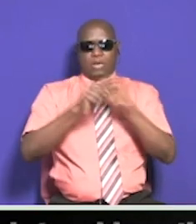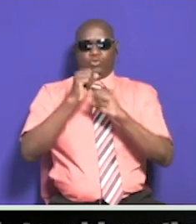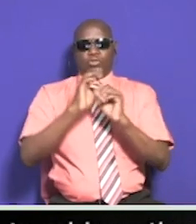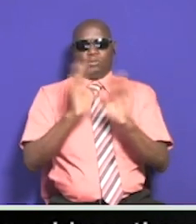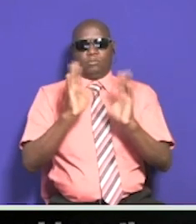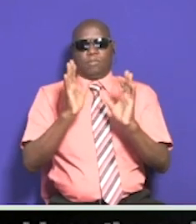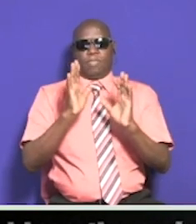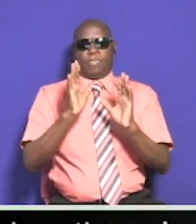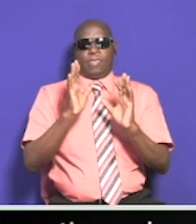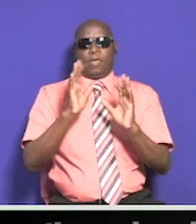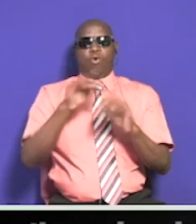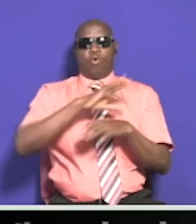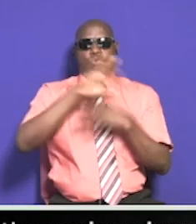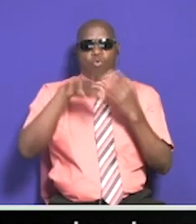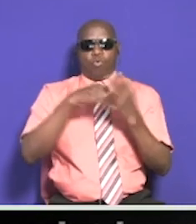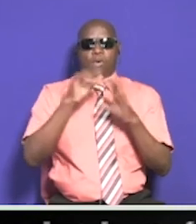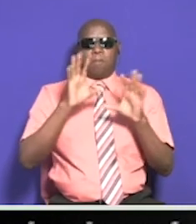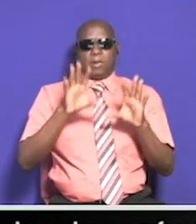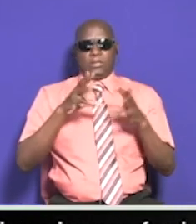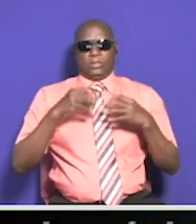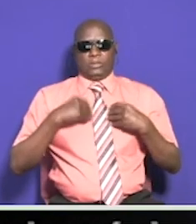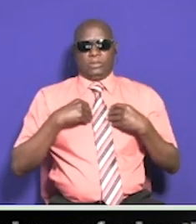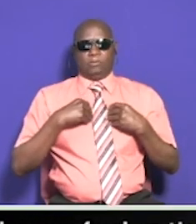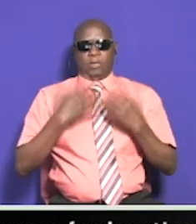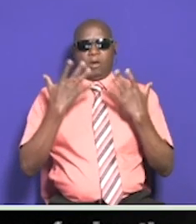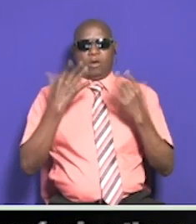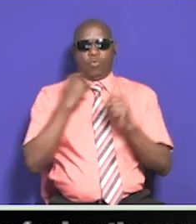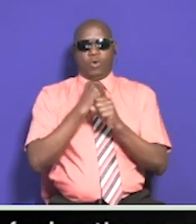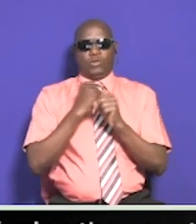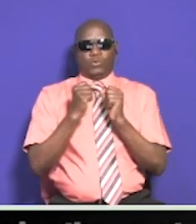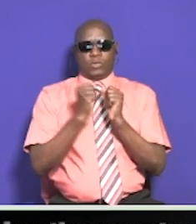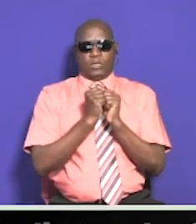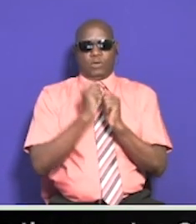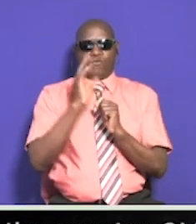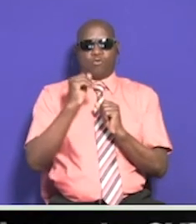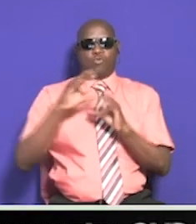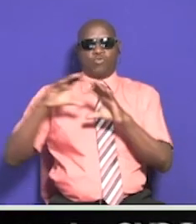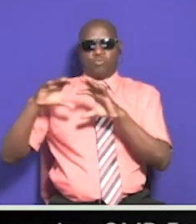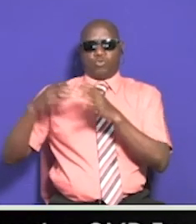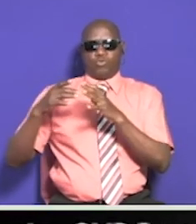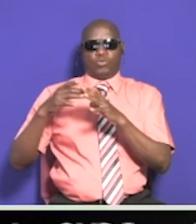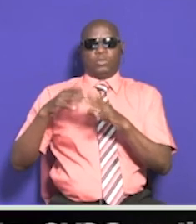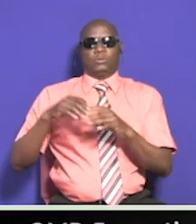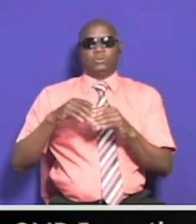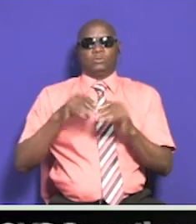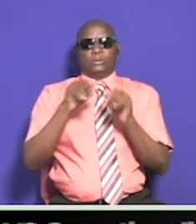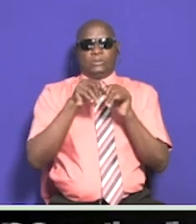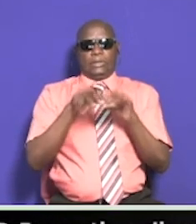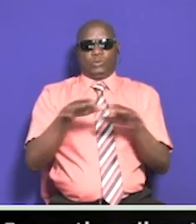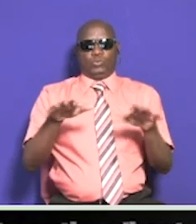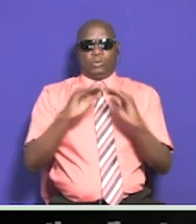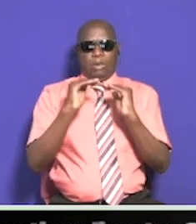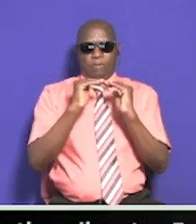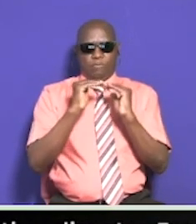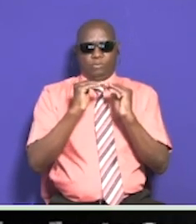to be bought by everybody. We have to join hands right from our communities at the grassroots level,